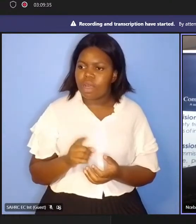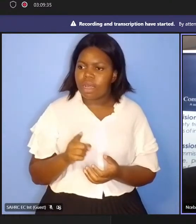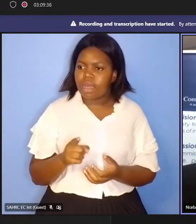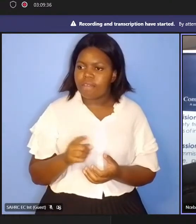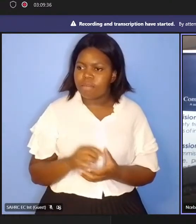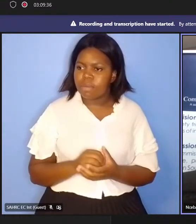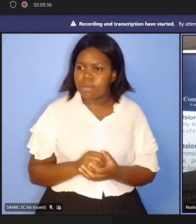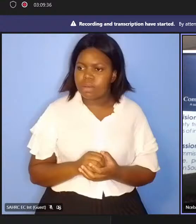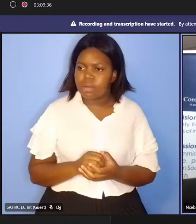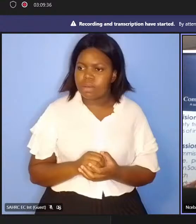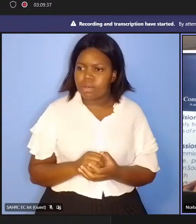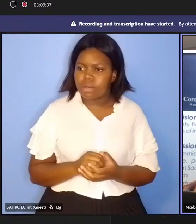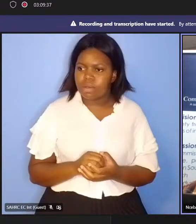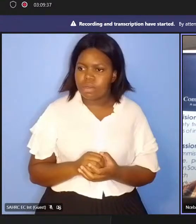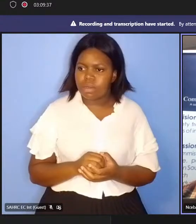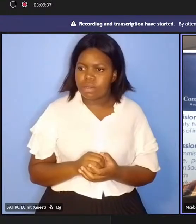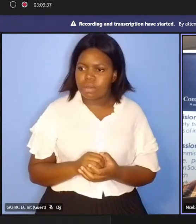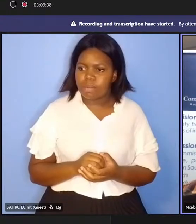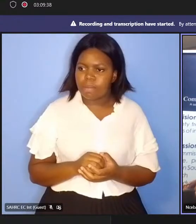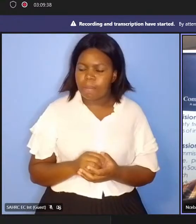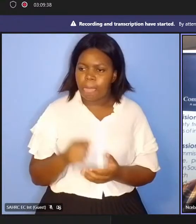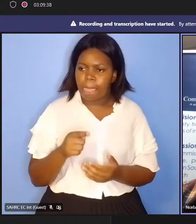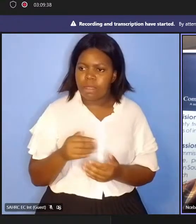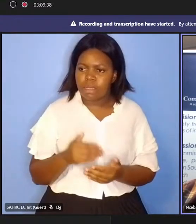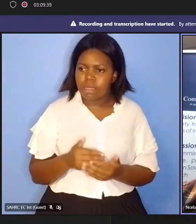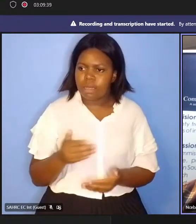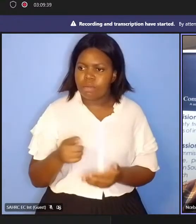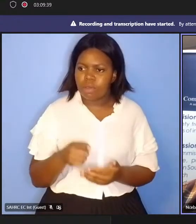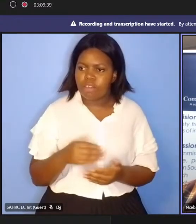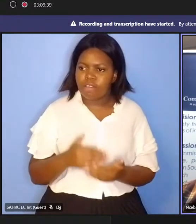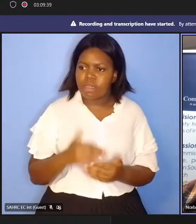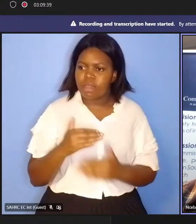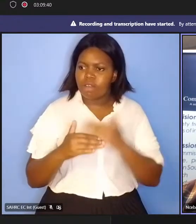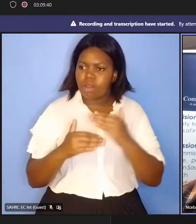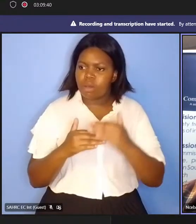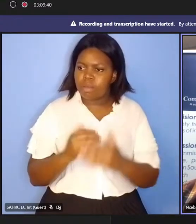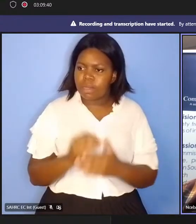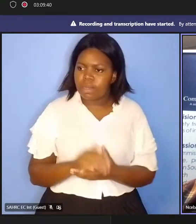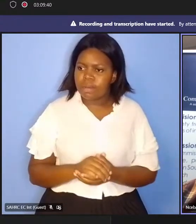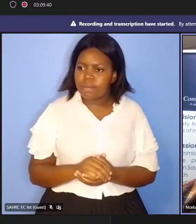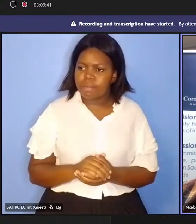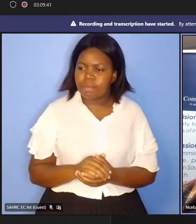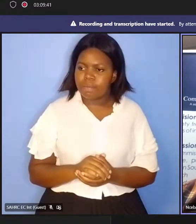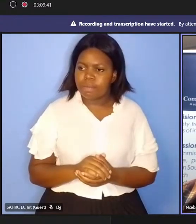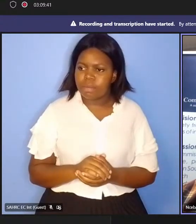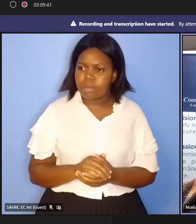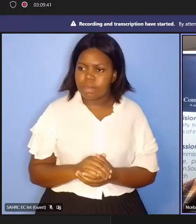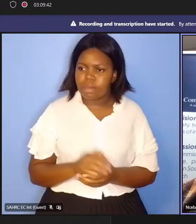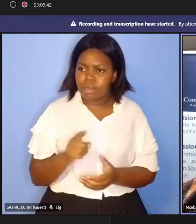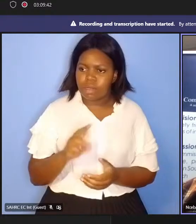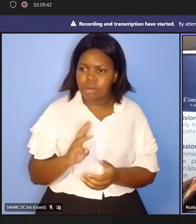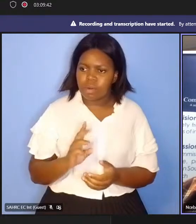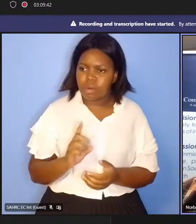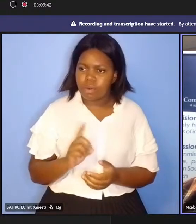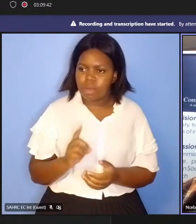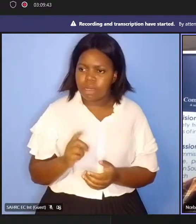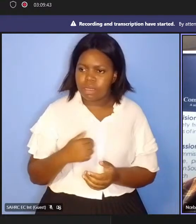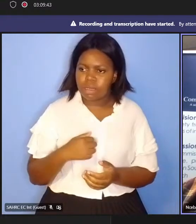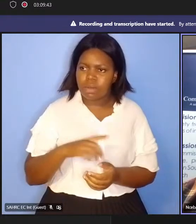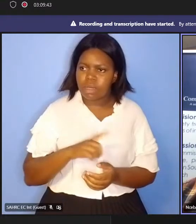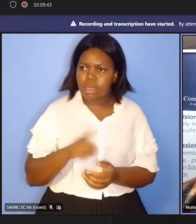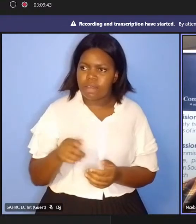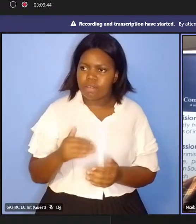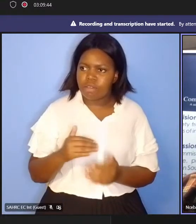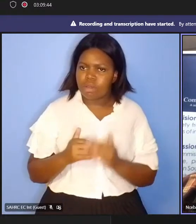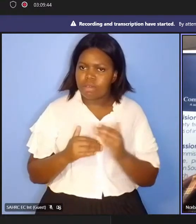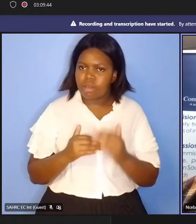guiding us in terms of developing whatever policies that they want to develop, as long as those policies are